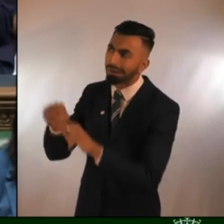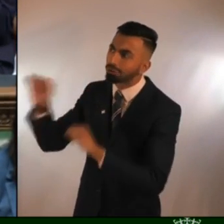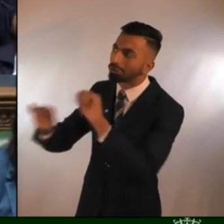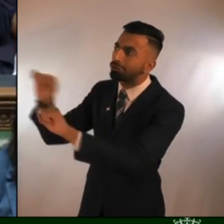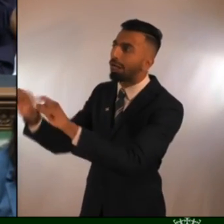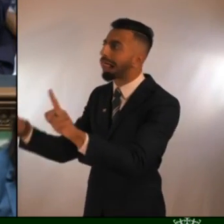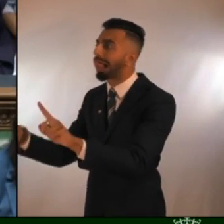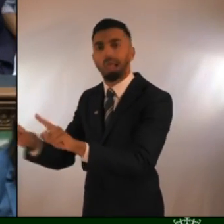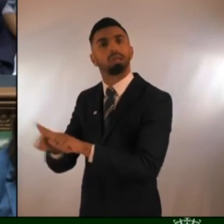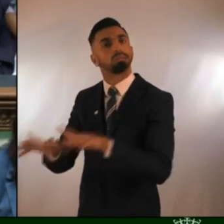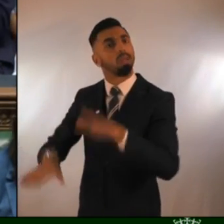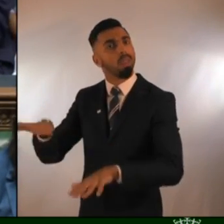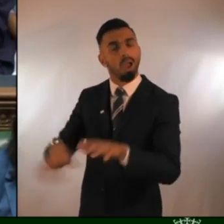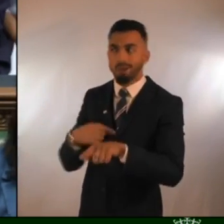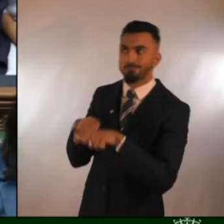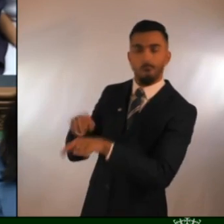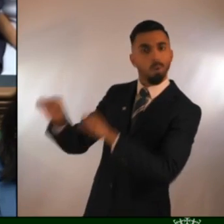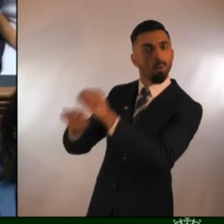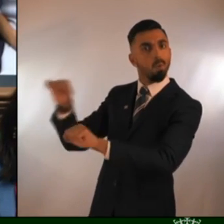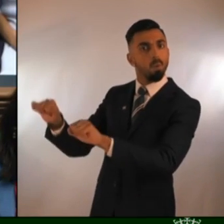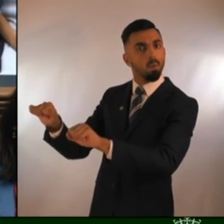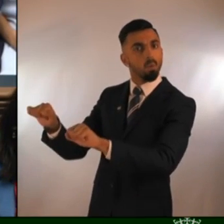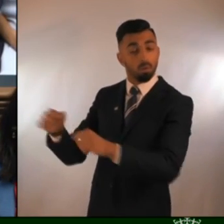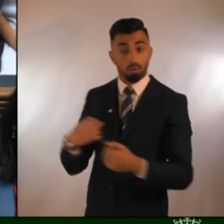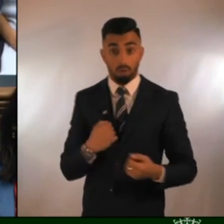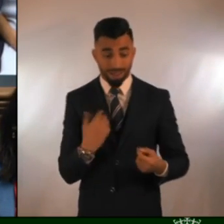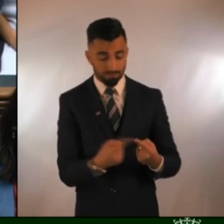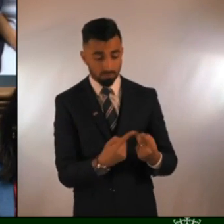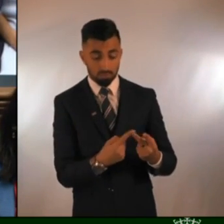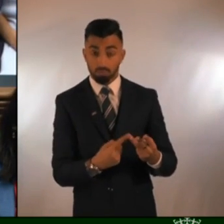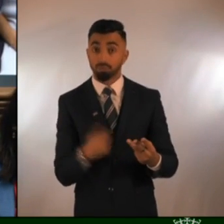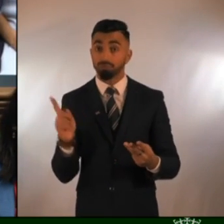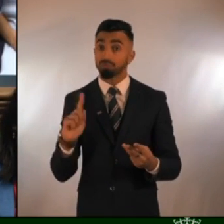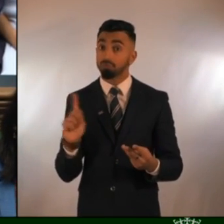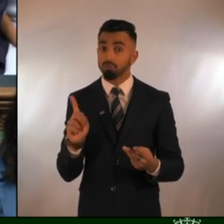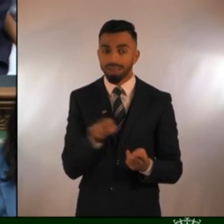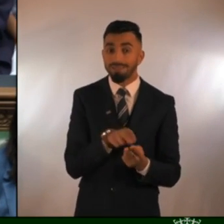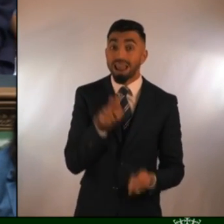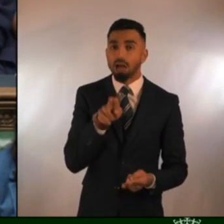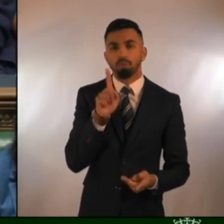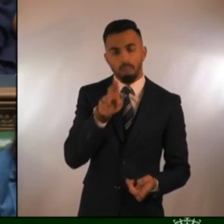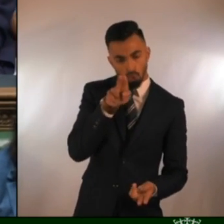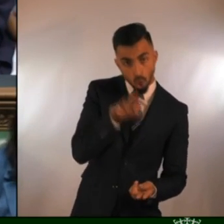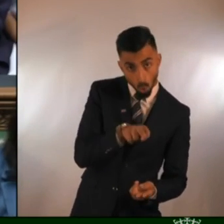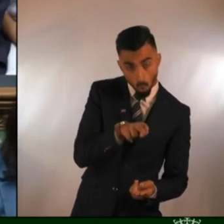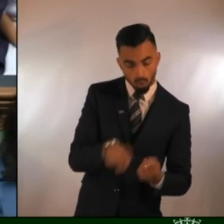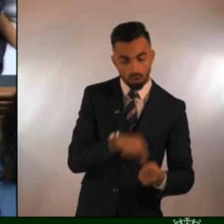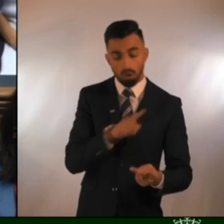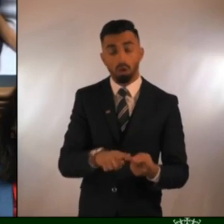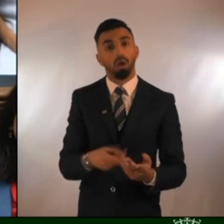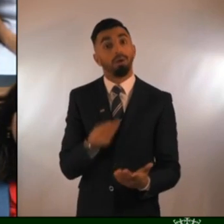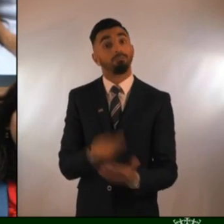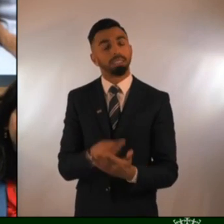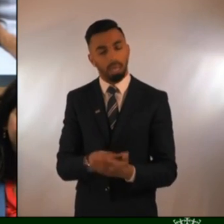following principles: low and stable inflation delivering price stability, fiscal sustainability, and